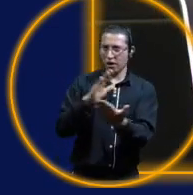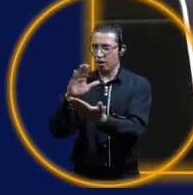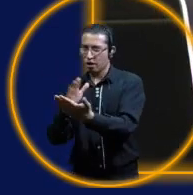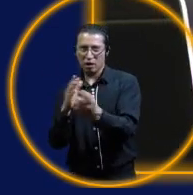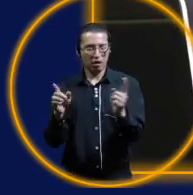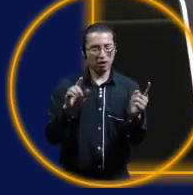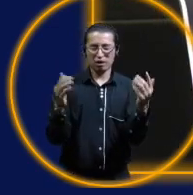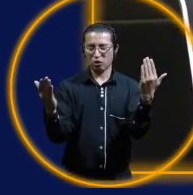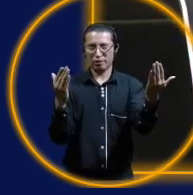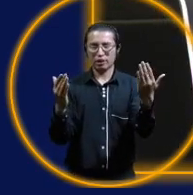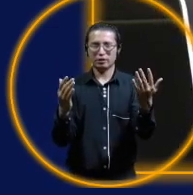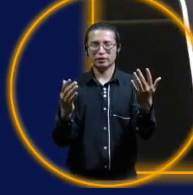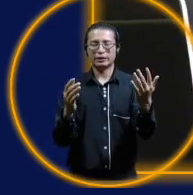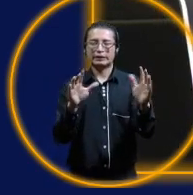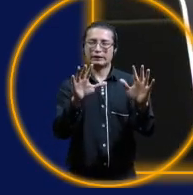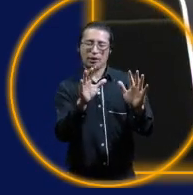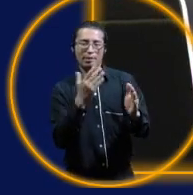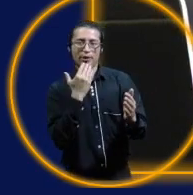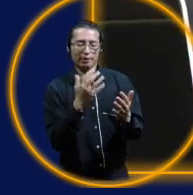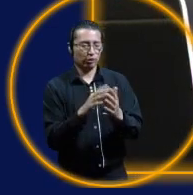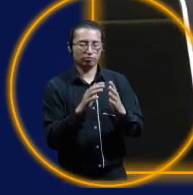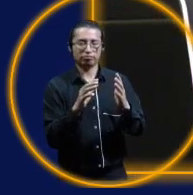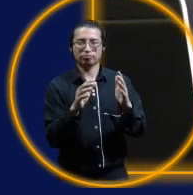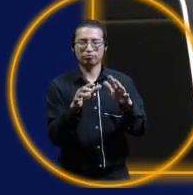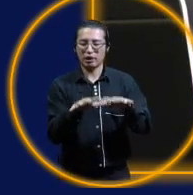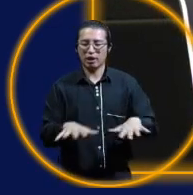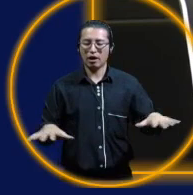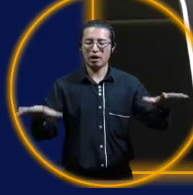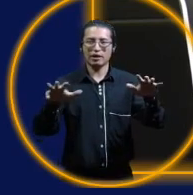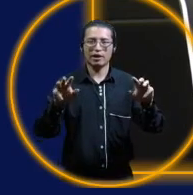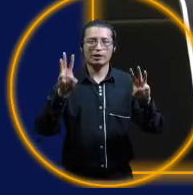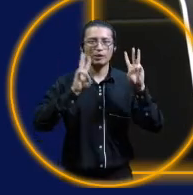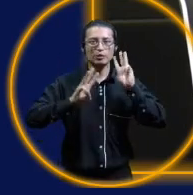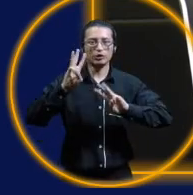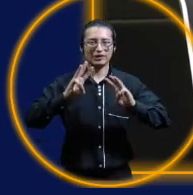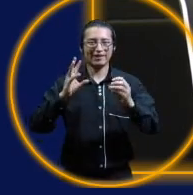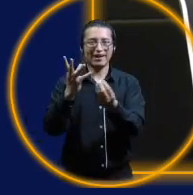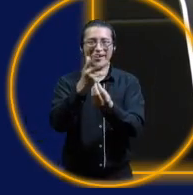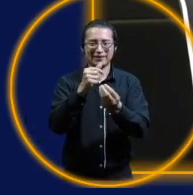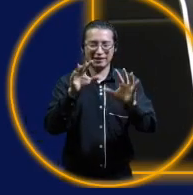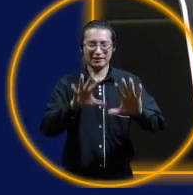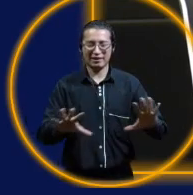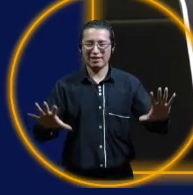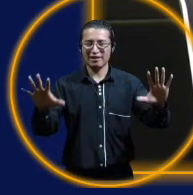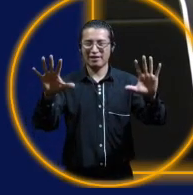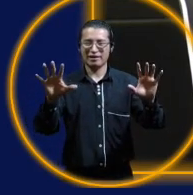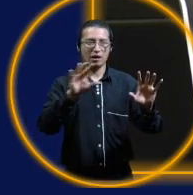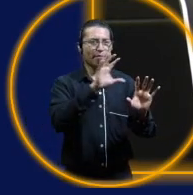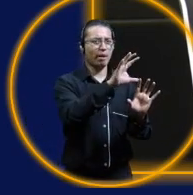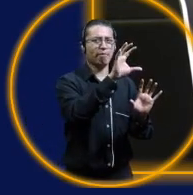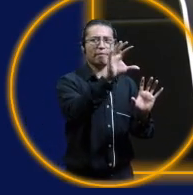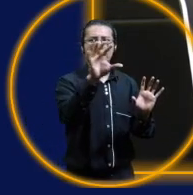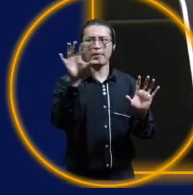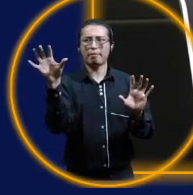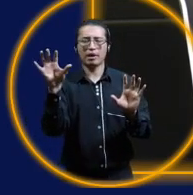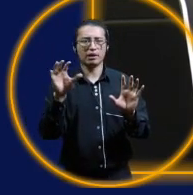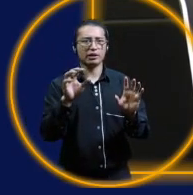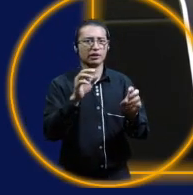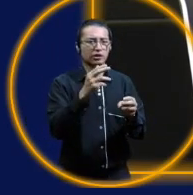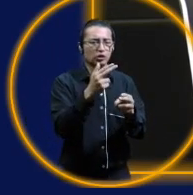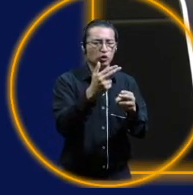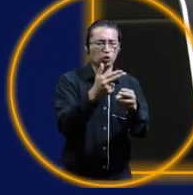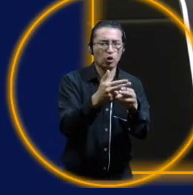work in an art museum, and instead of your name and a description next to the art, it's just its